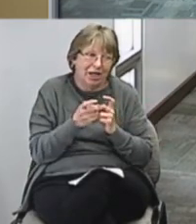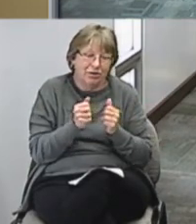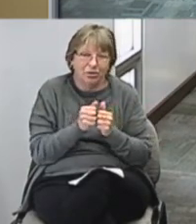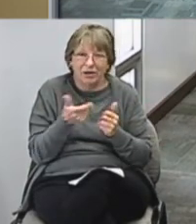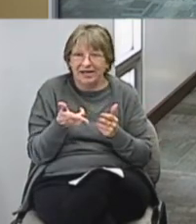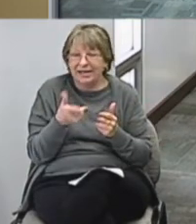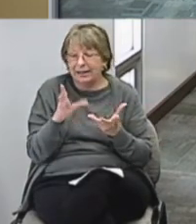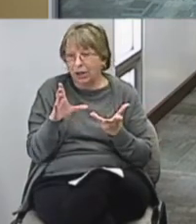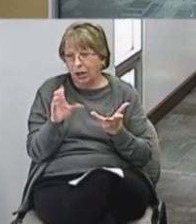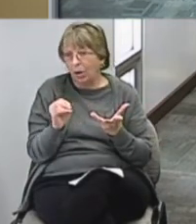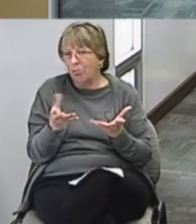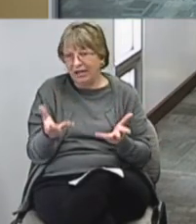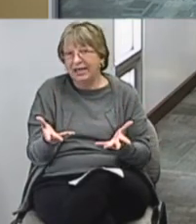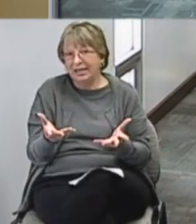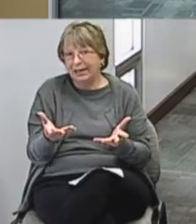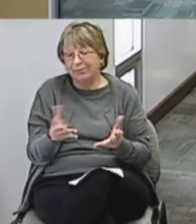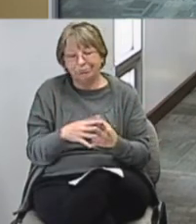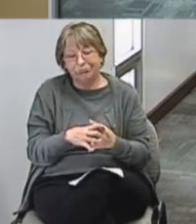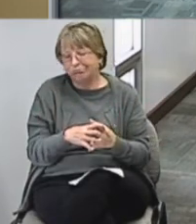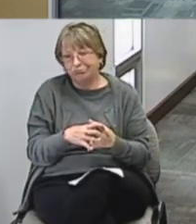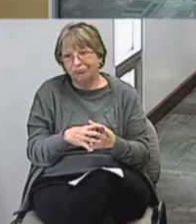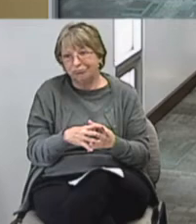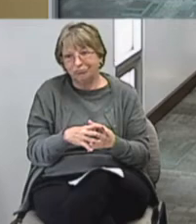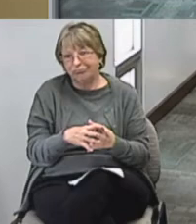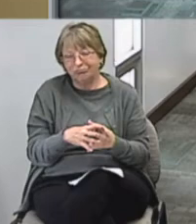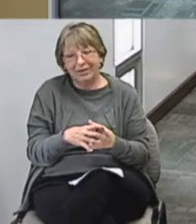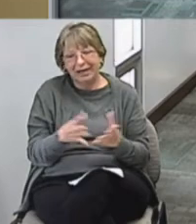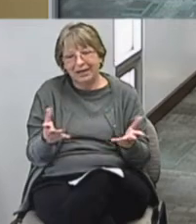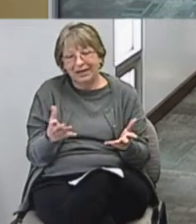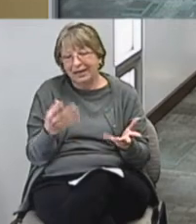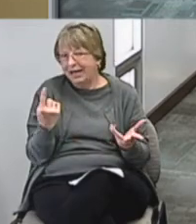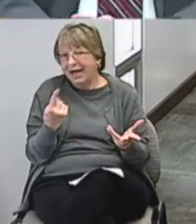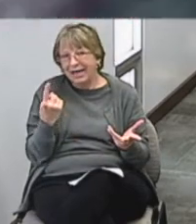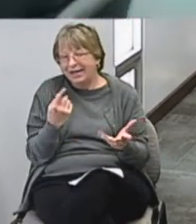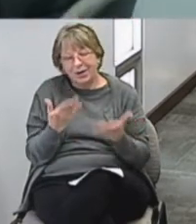and so and it's